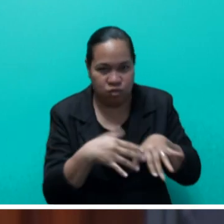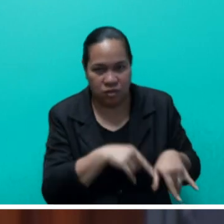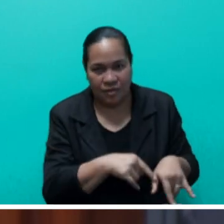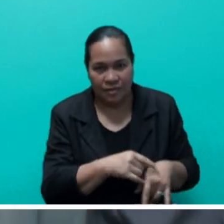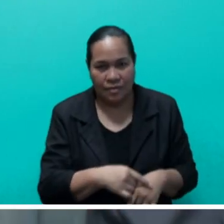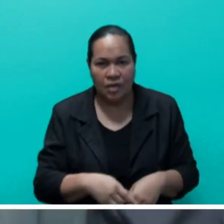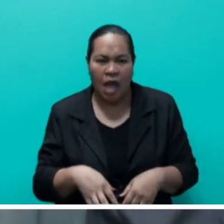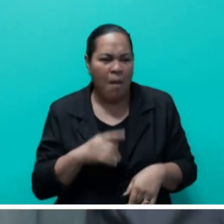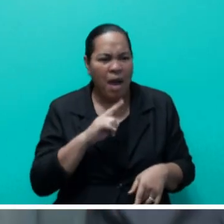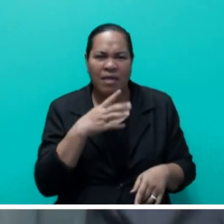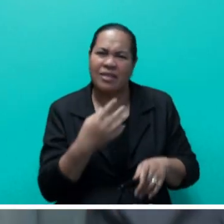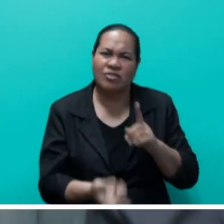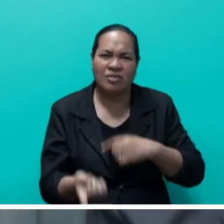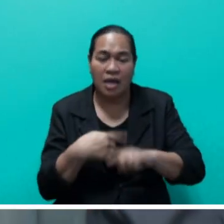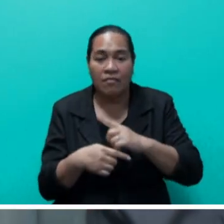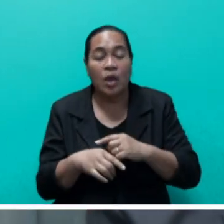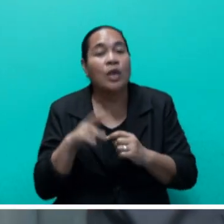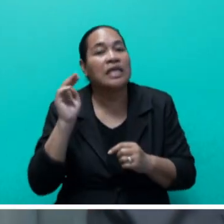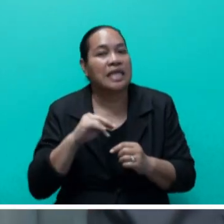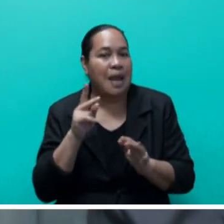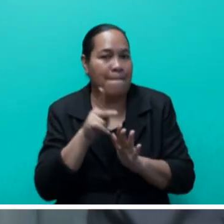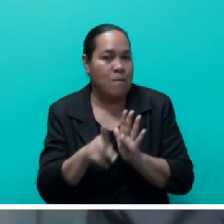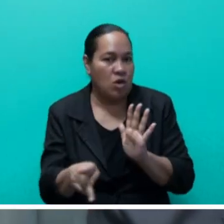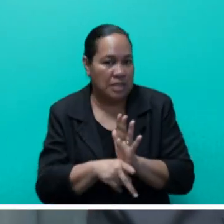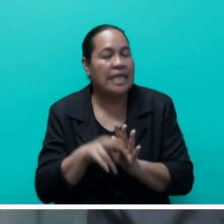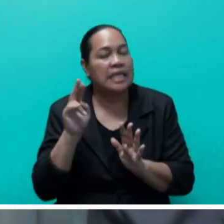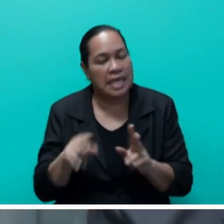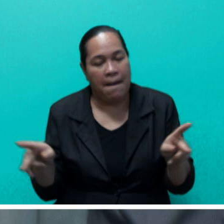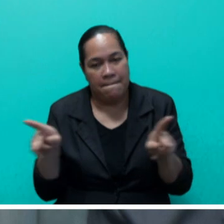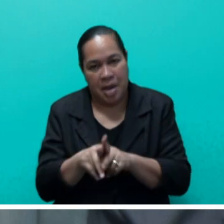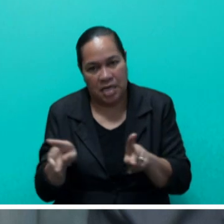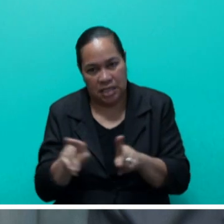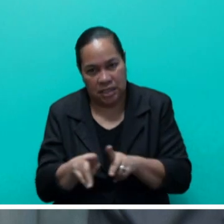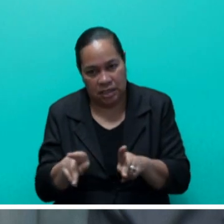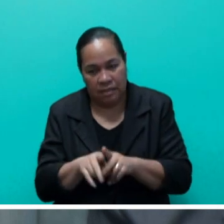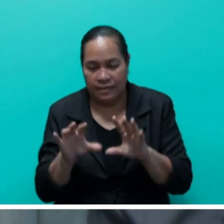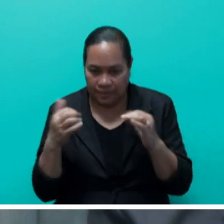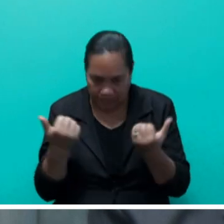be policies, legislation, partnership agreement, and investment on